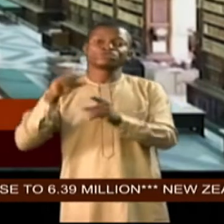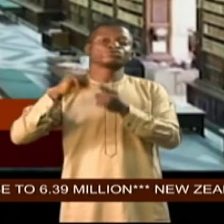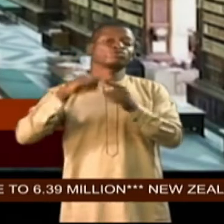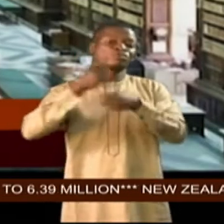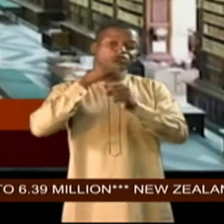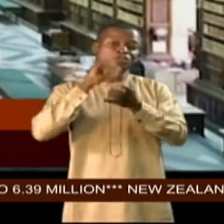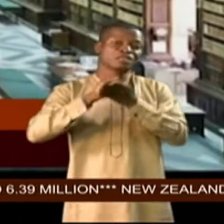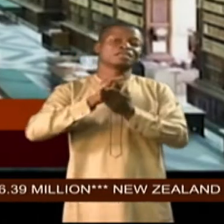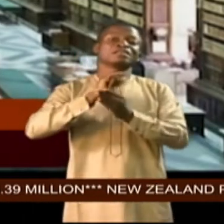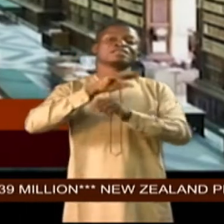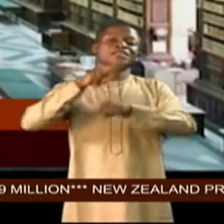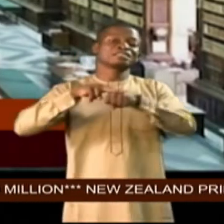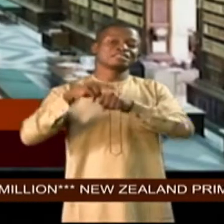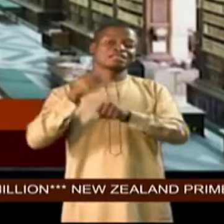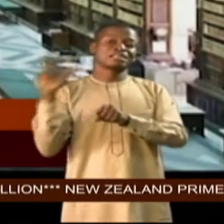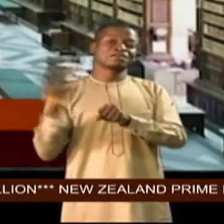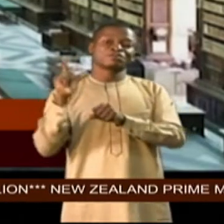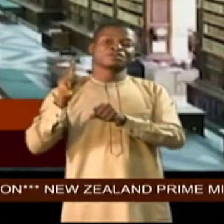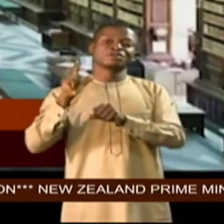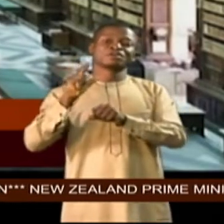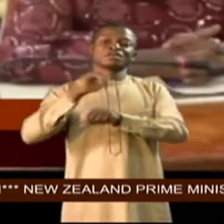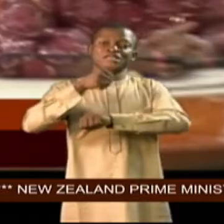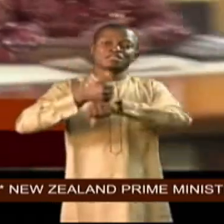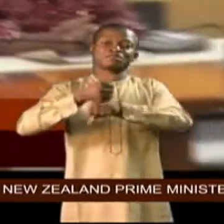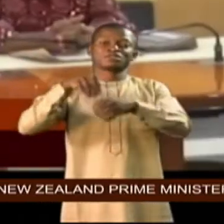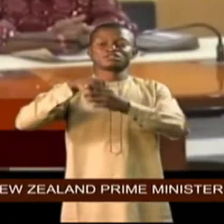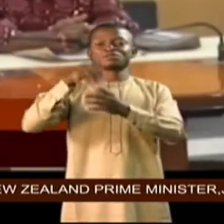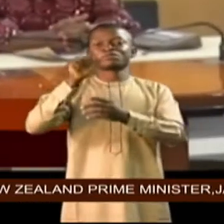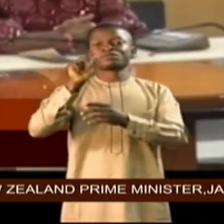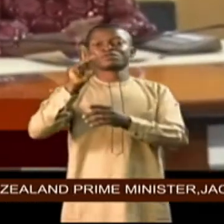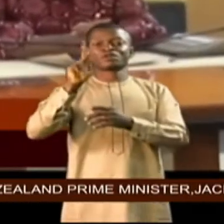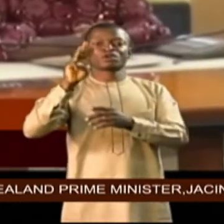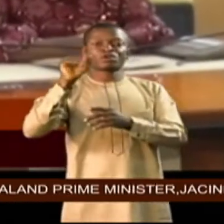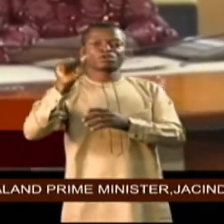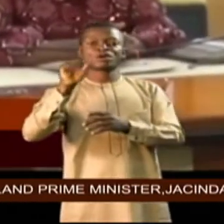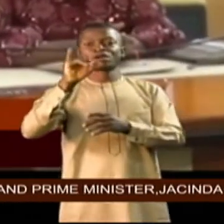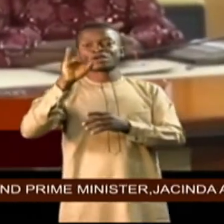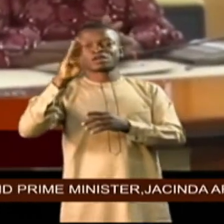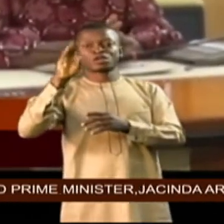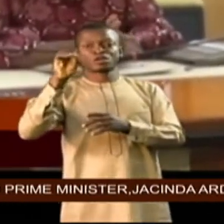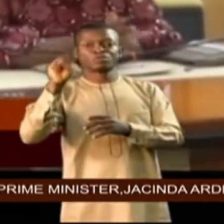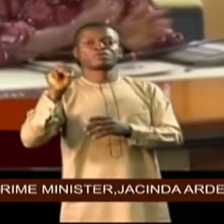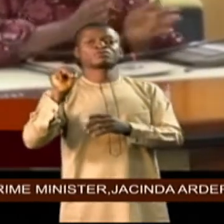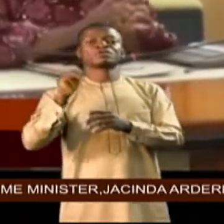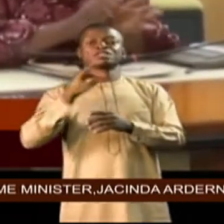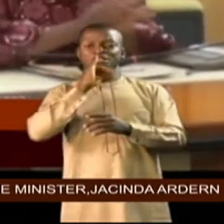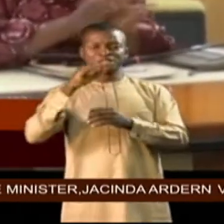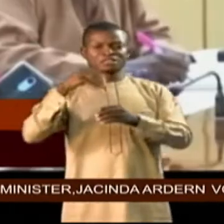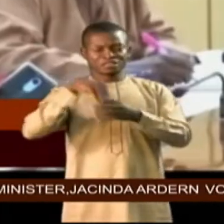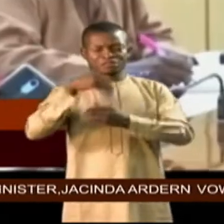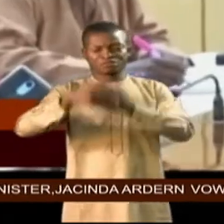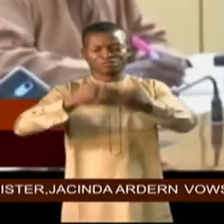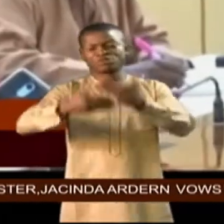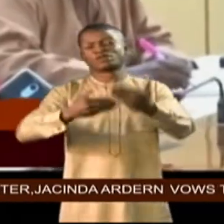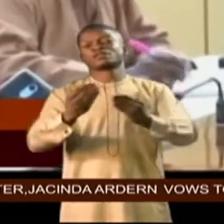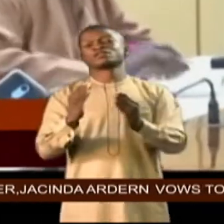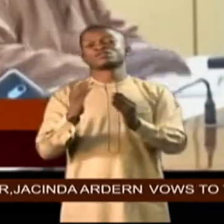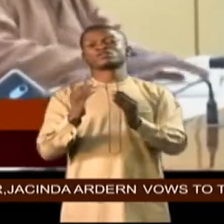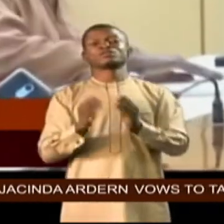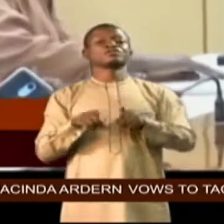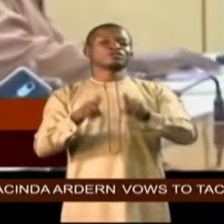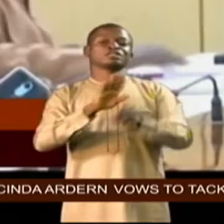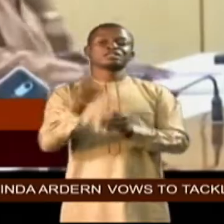is established in Akwa Ibom State is already in progress with a visit by delegation of National Library of Nigeria to the states.